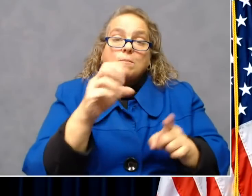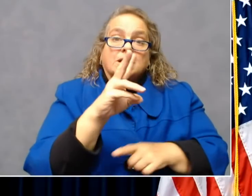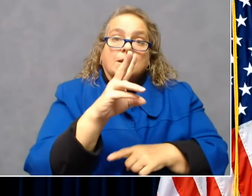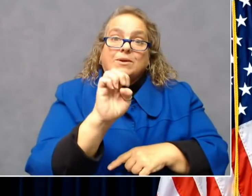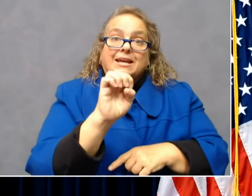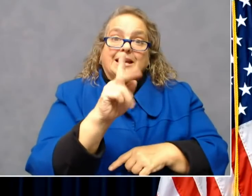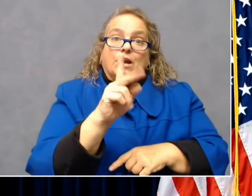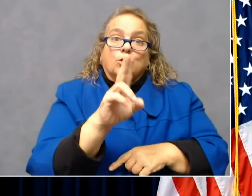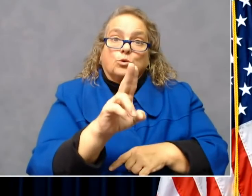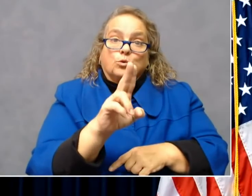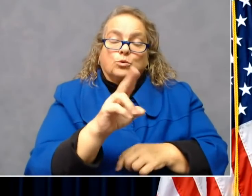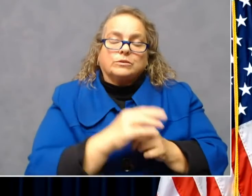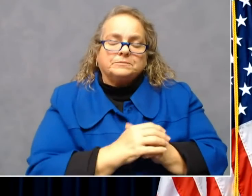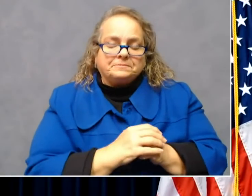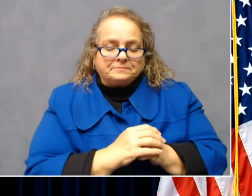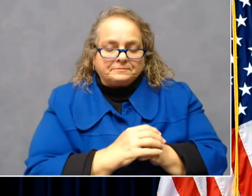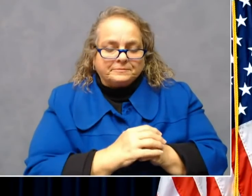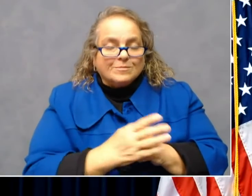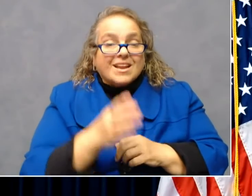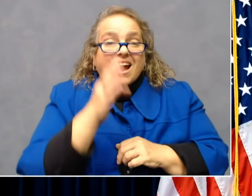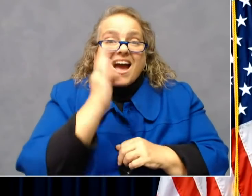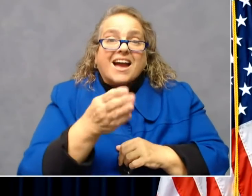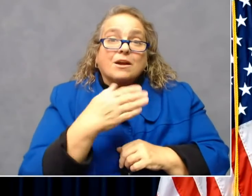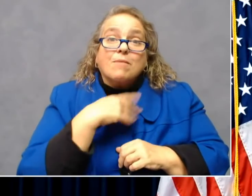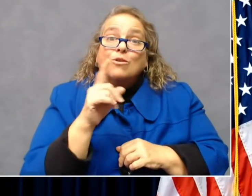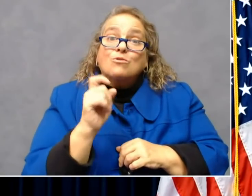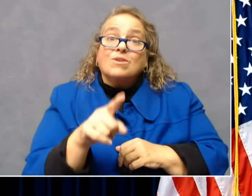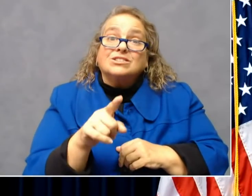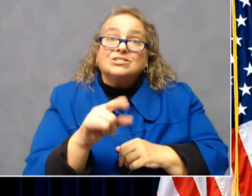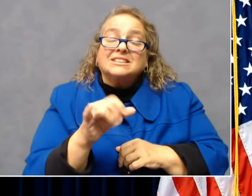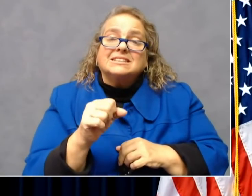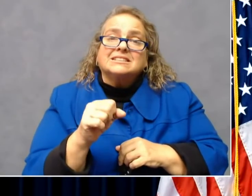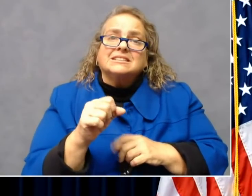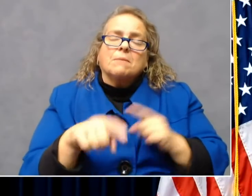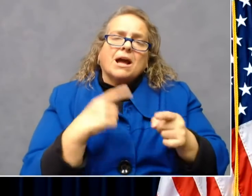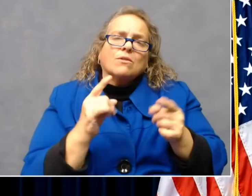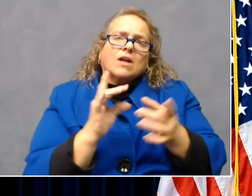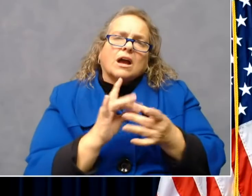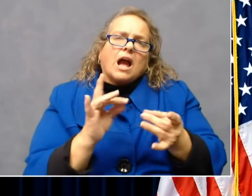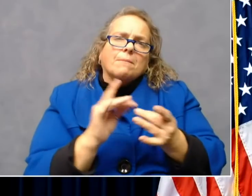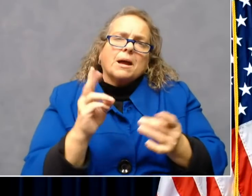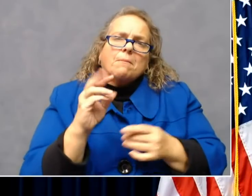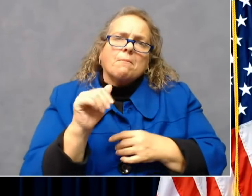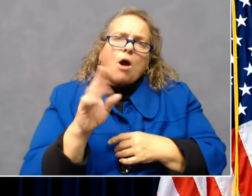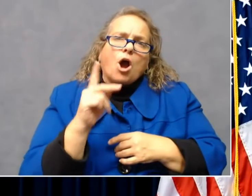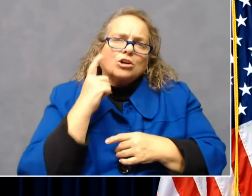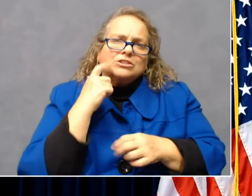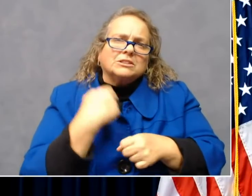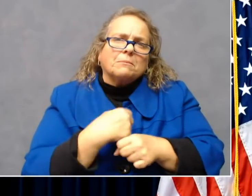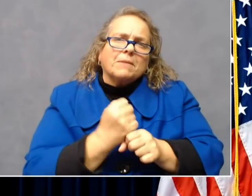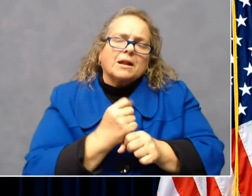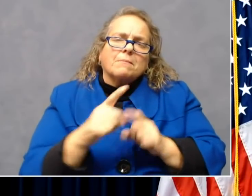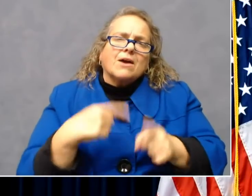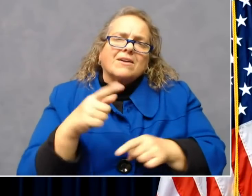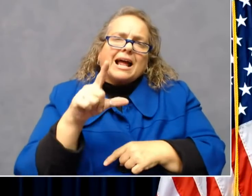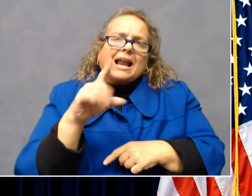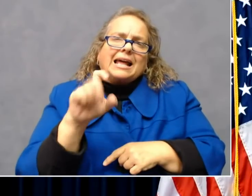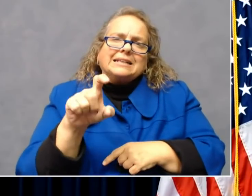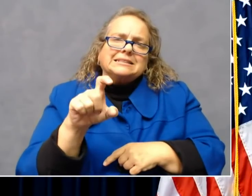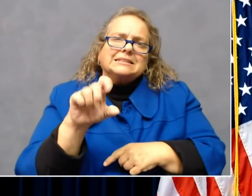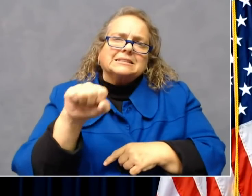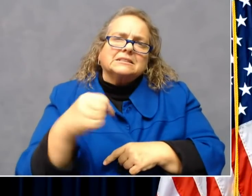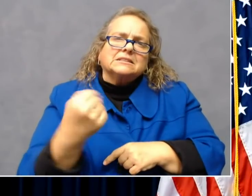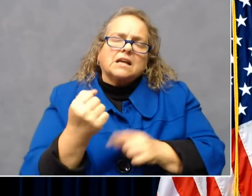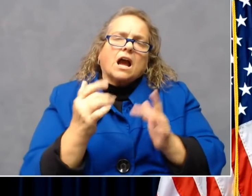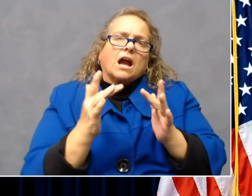Hi, my question is about the comment that Mark just made about Lexington's contact tracing system. Why